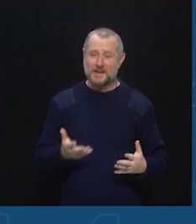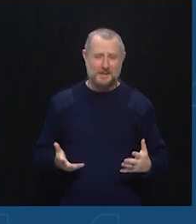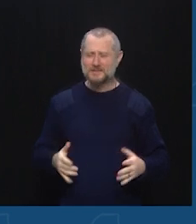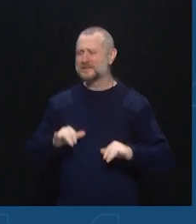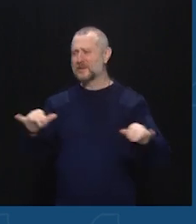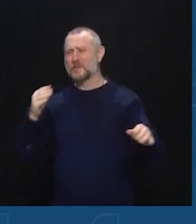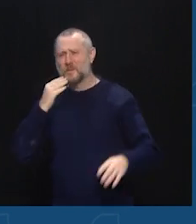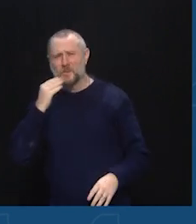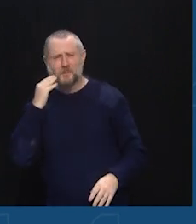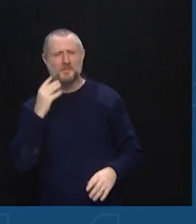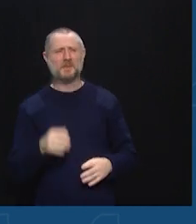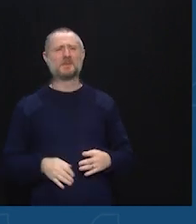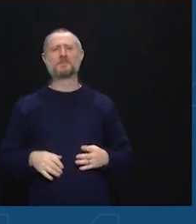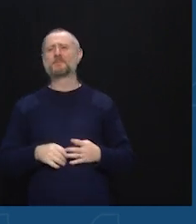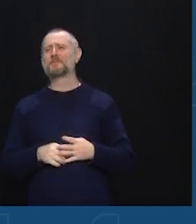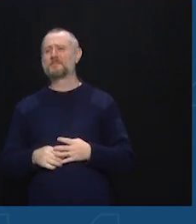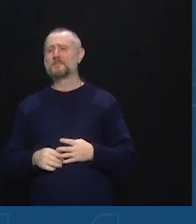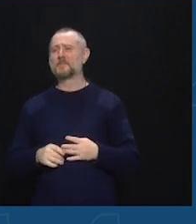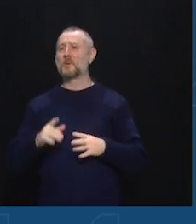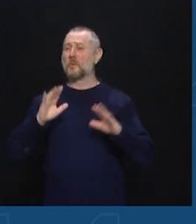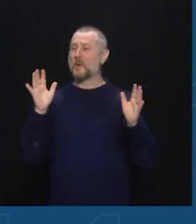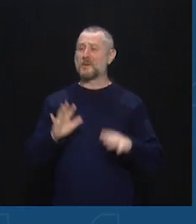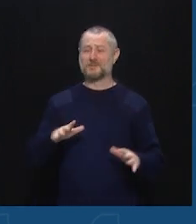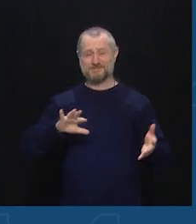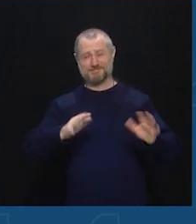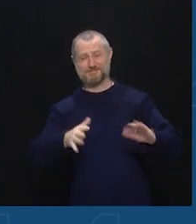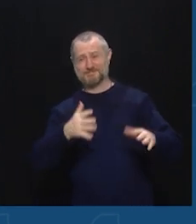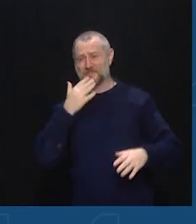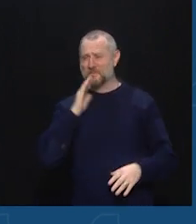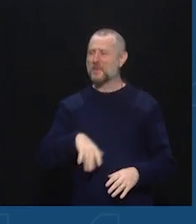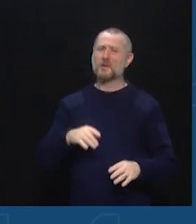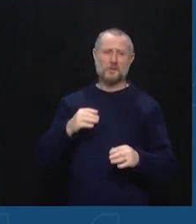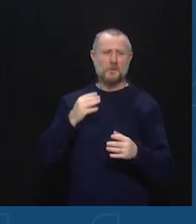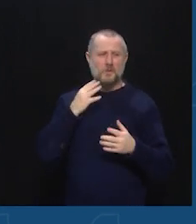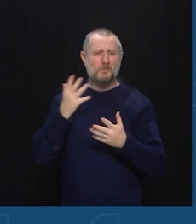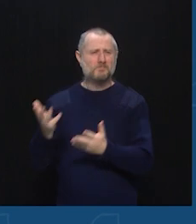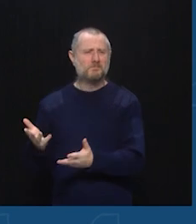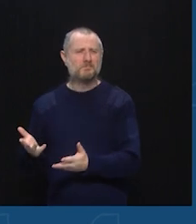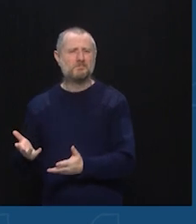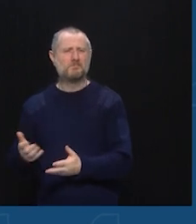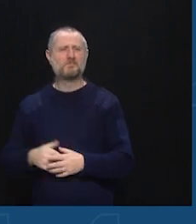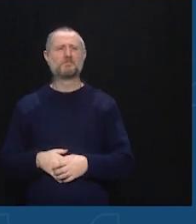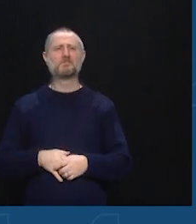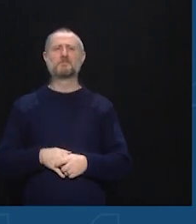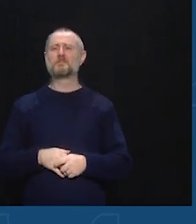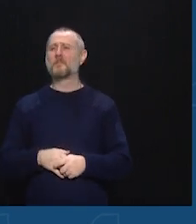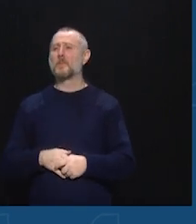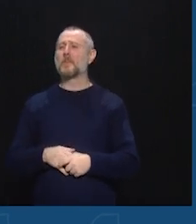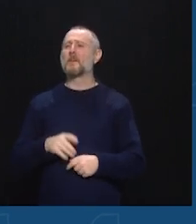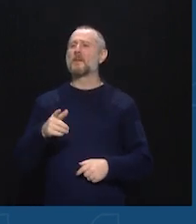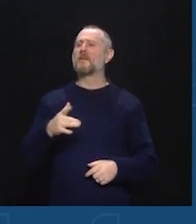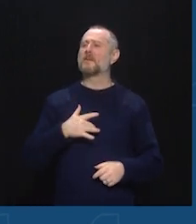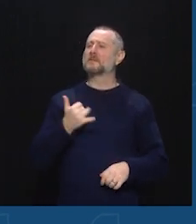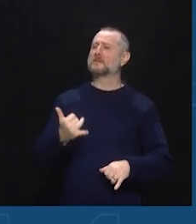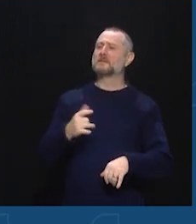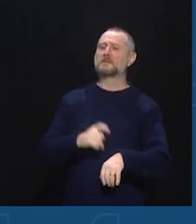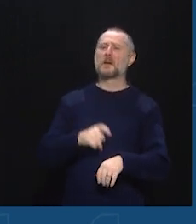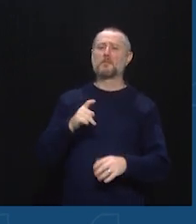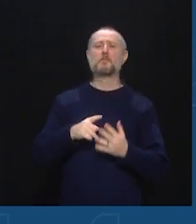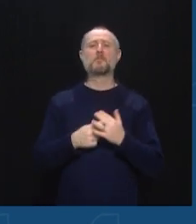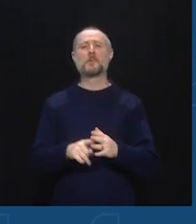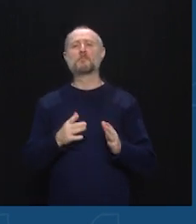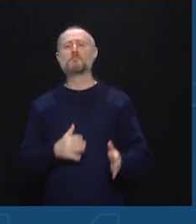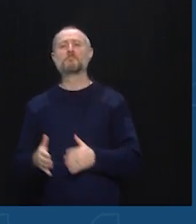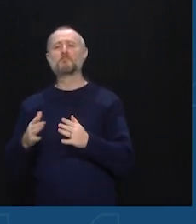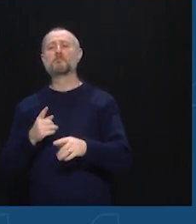bad anyhow. You're not missing anything. So we're recommending that. And also, it's time to start talking about our post-pandemic phase,